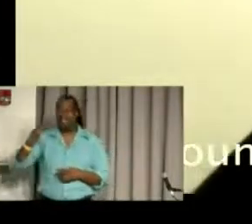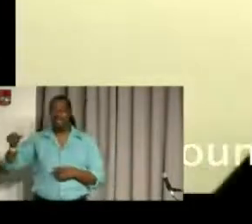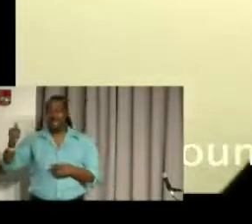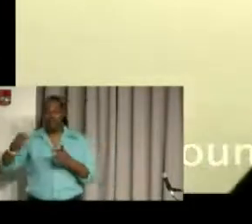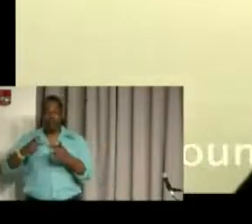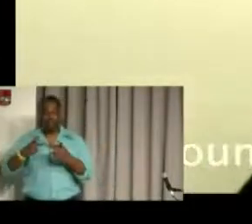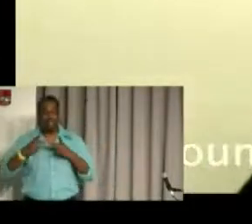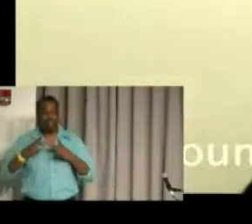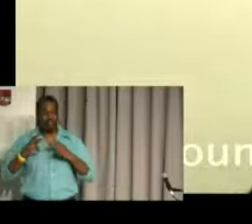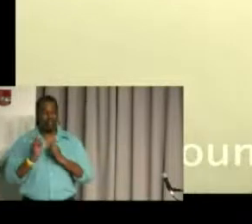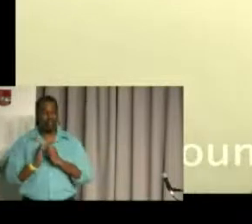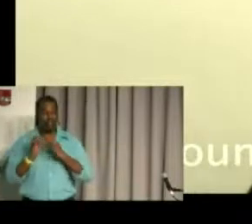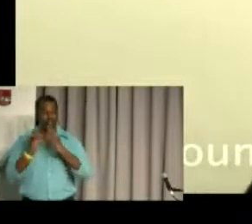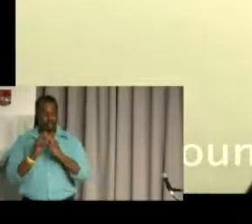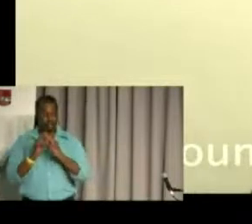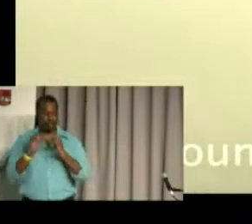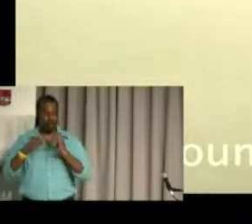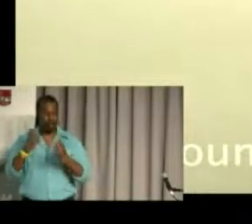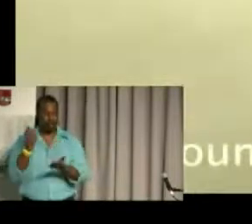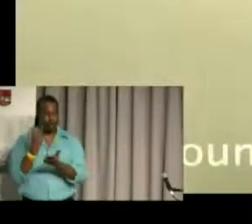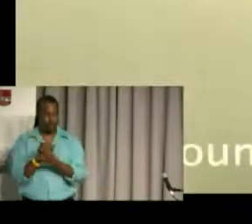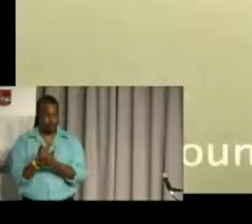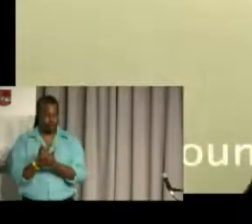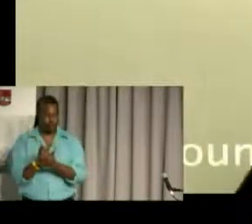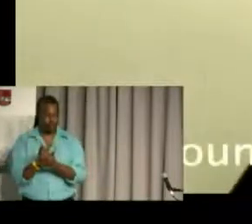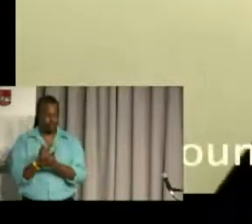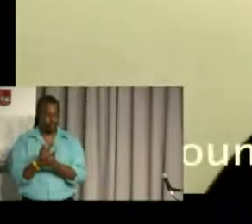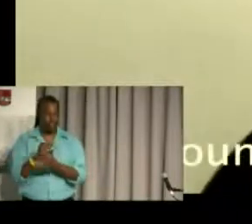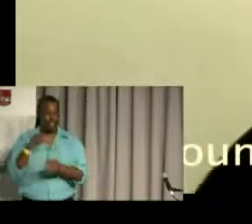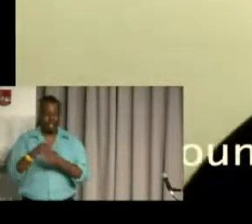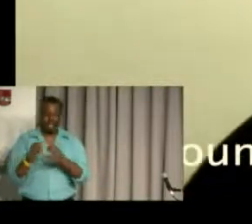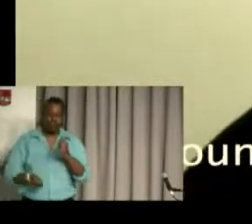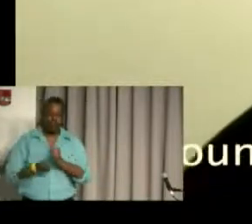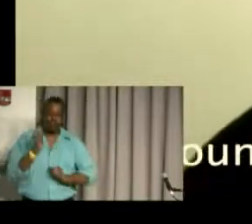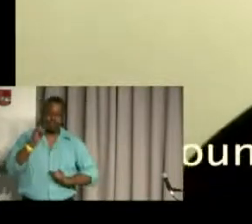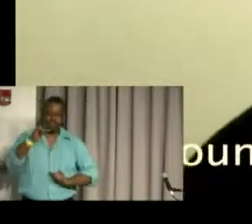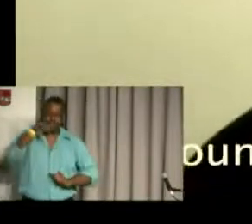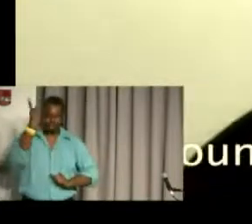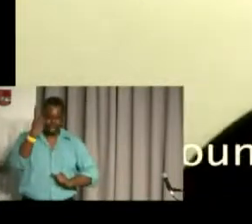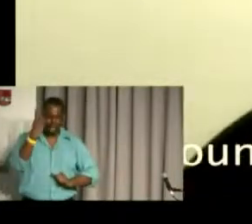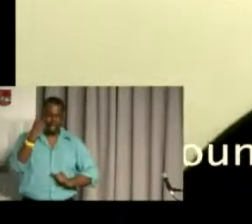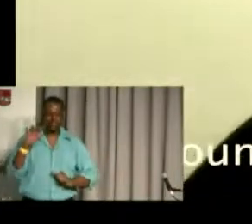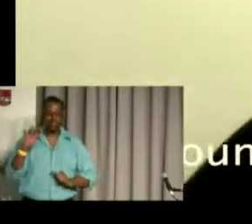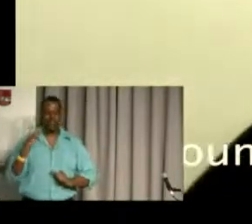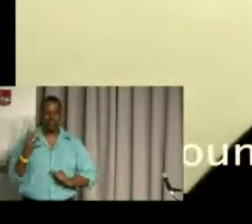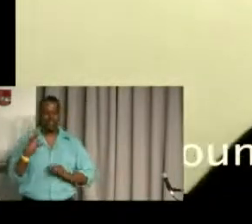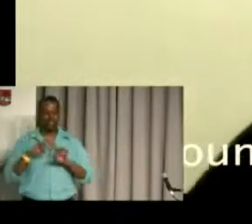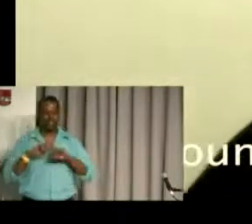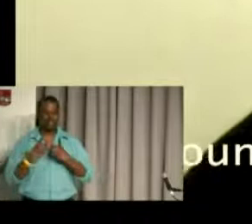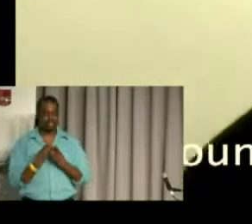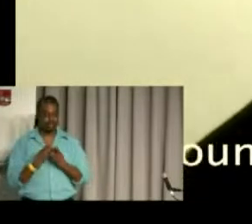constructed or approved and are pending construction in the majority Black 5th district, including